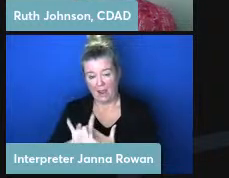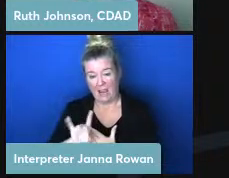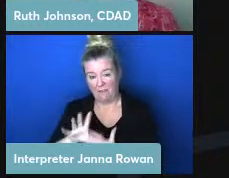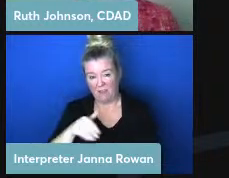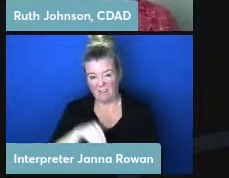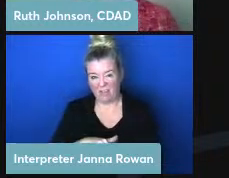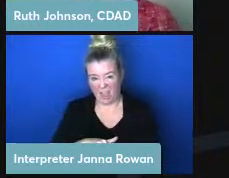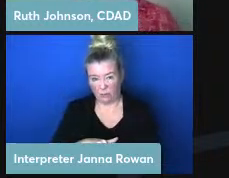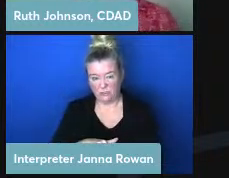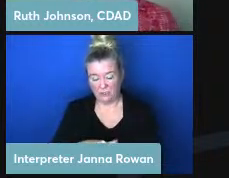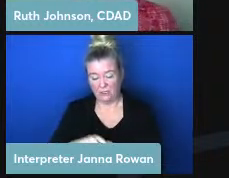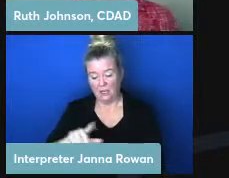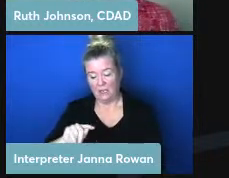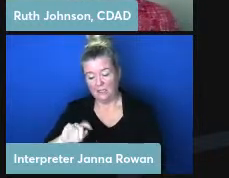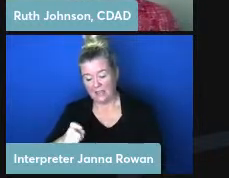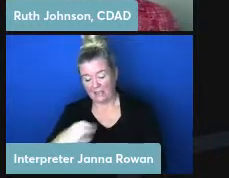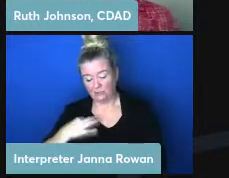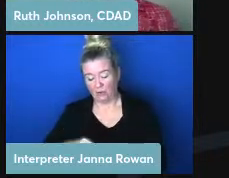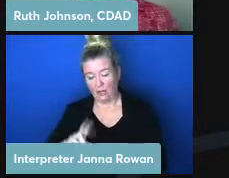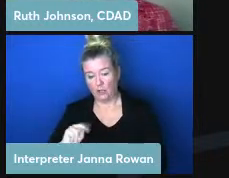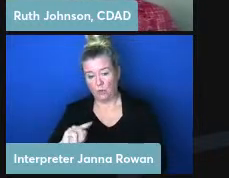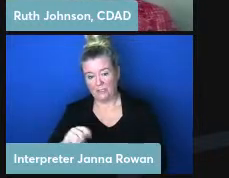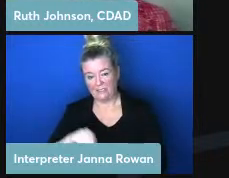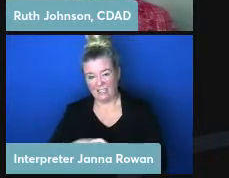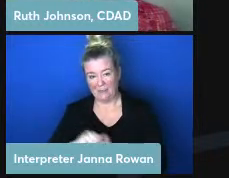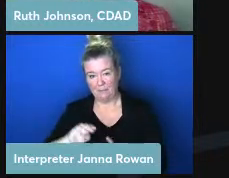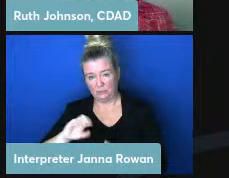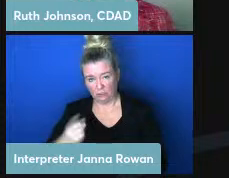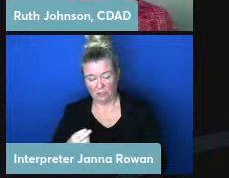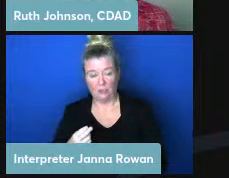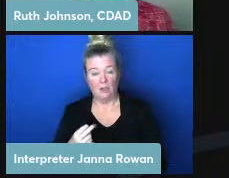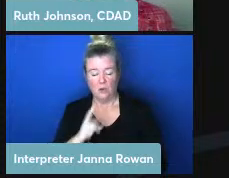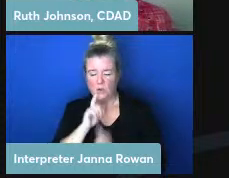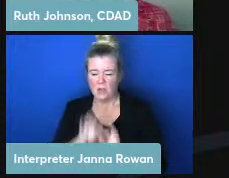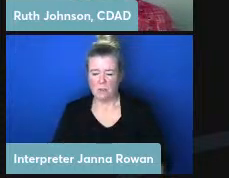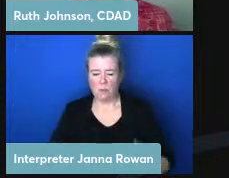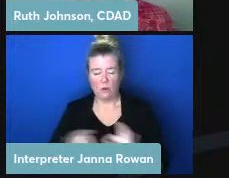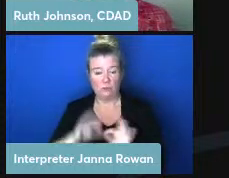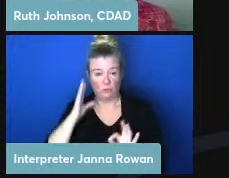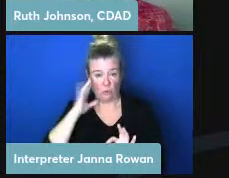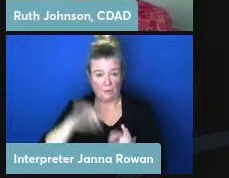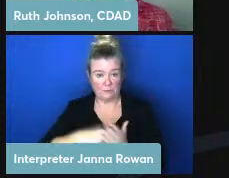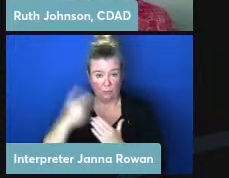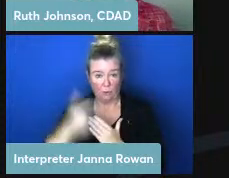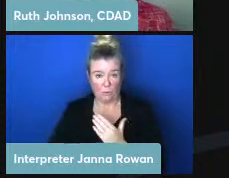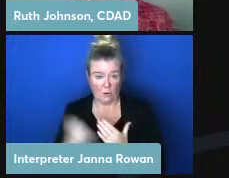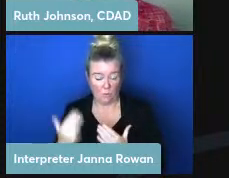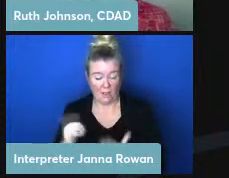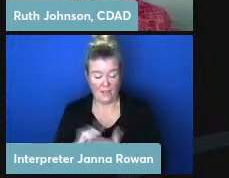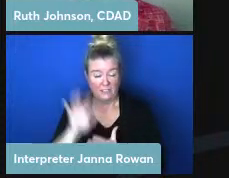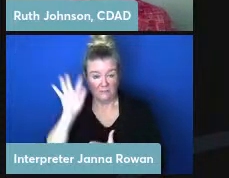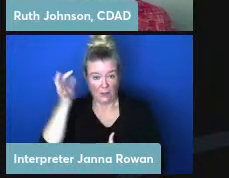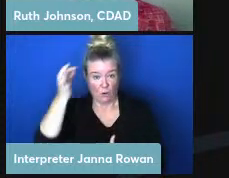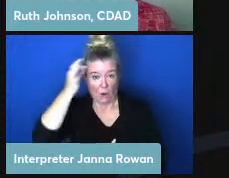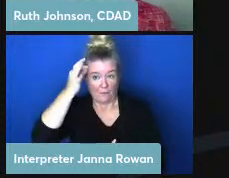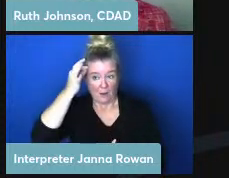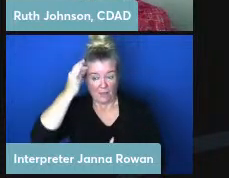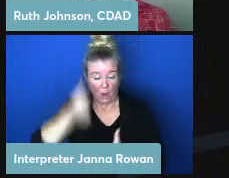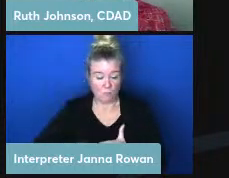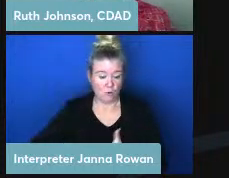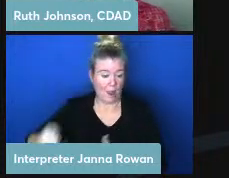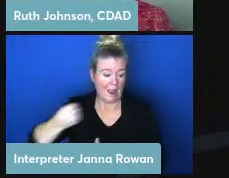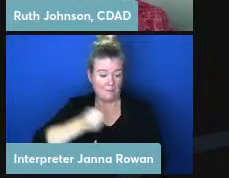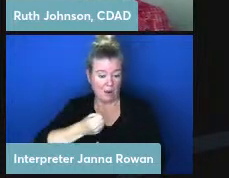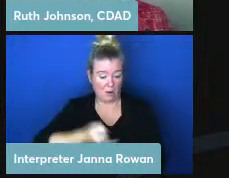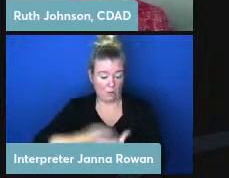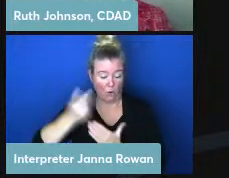85,000 tax credit units in Michigan. And this is it's important to know about this program, I think, because it's the federal government's primary program